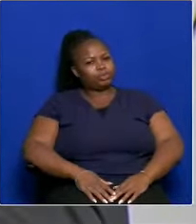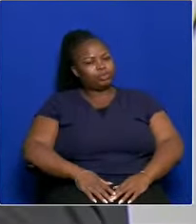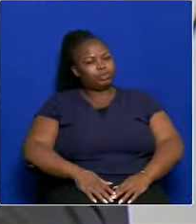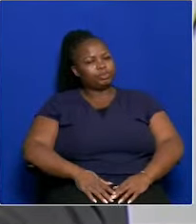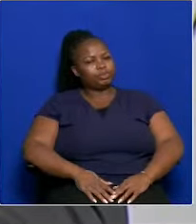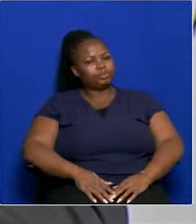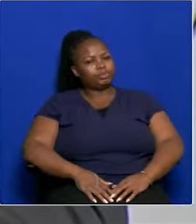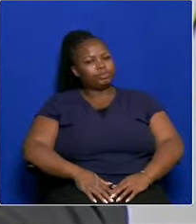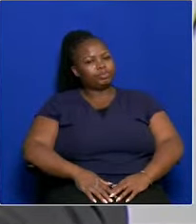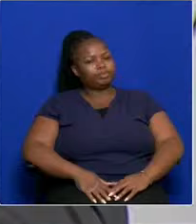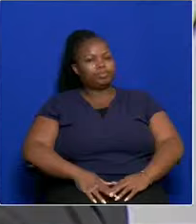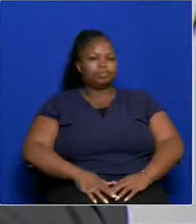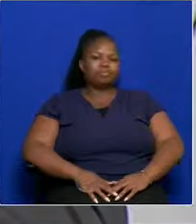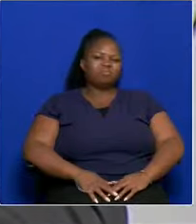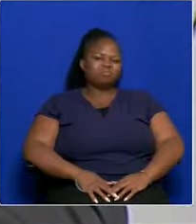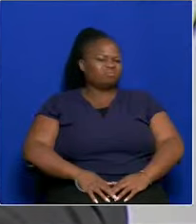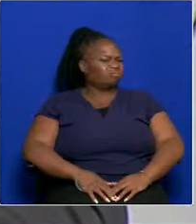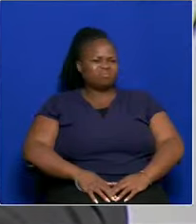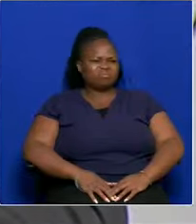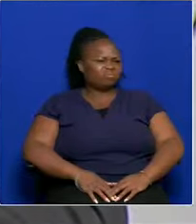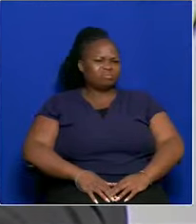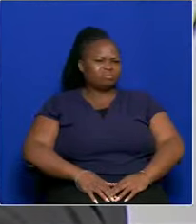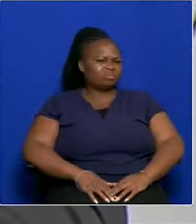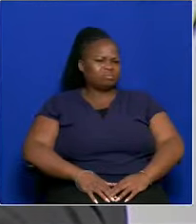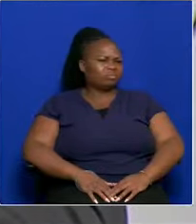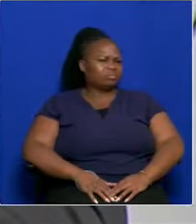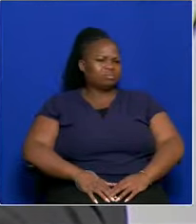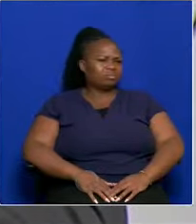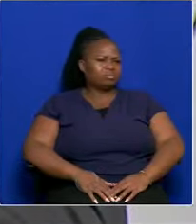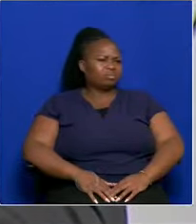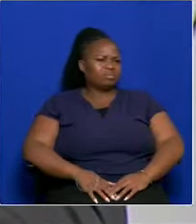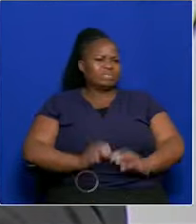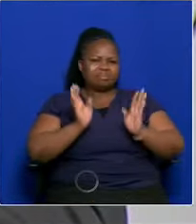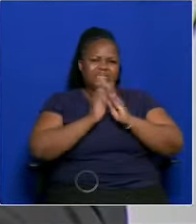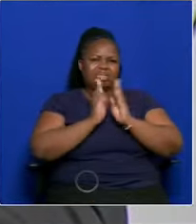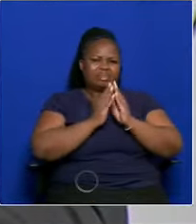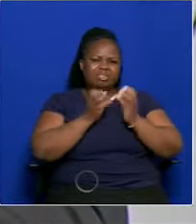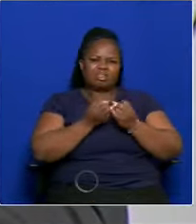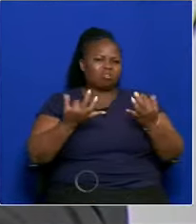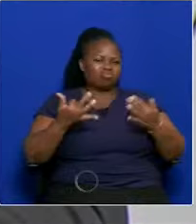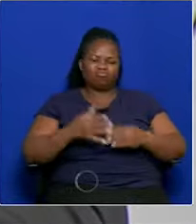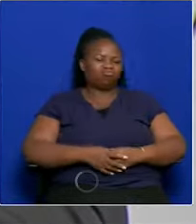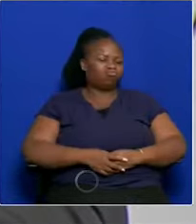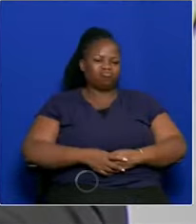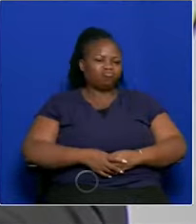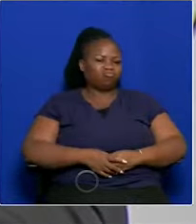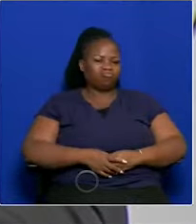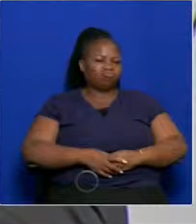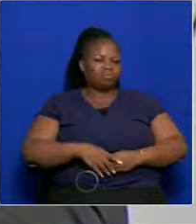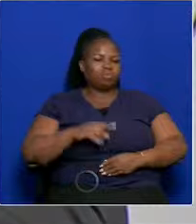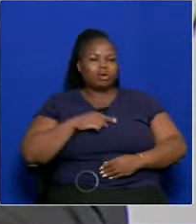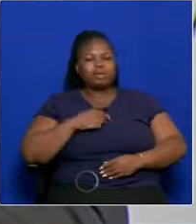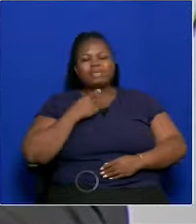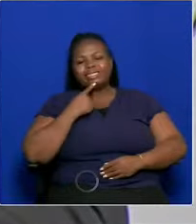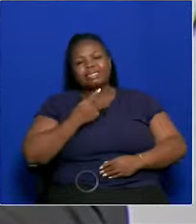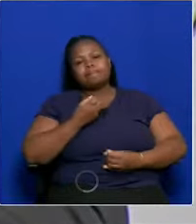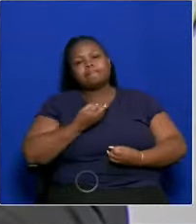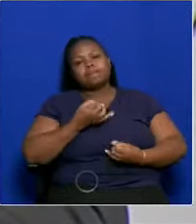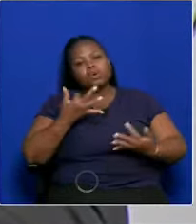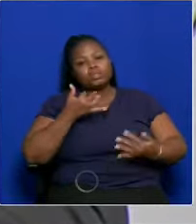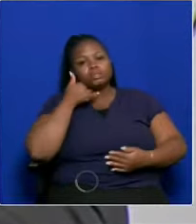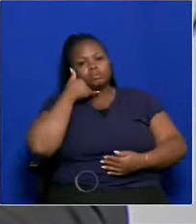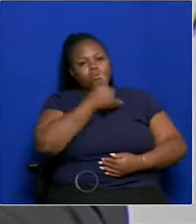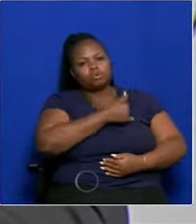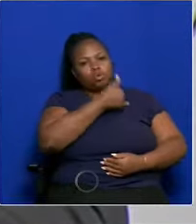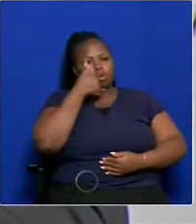No, we didn't have many meetings. As I said, it will be telephone calls. And then when